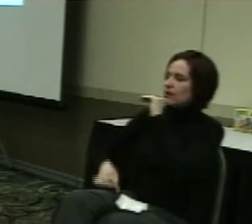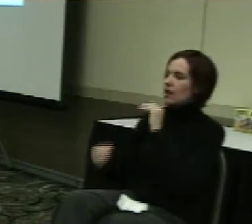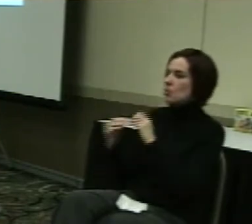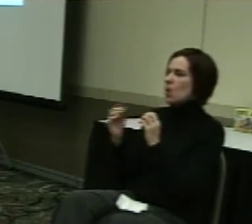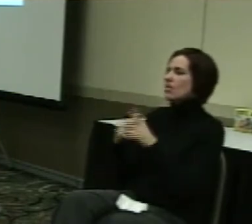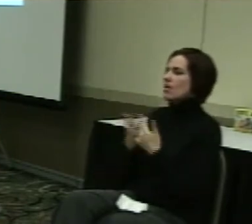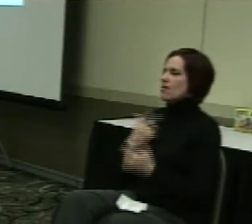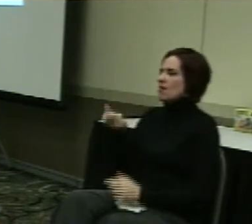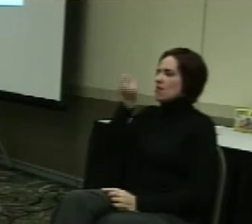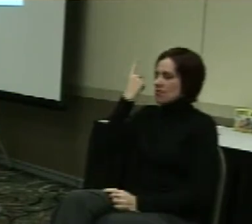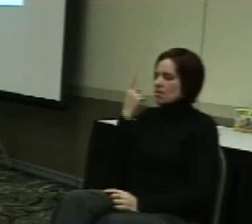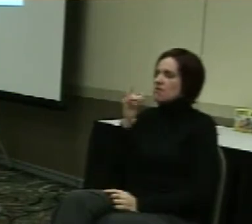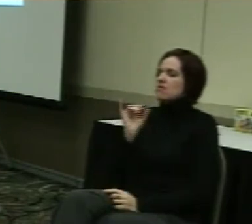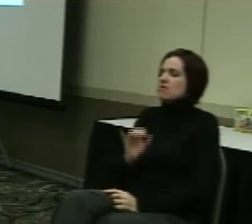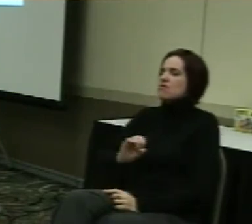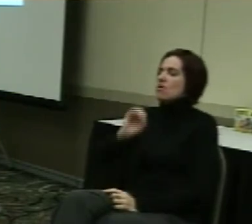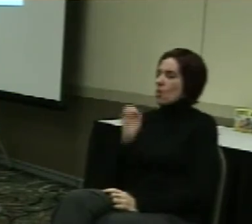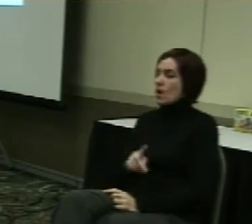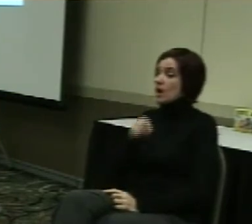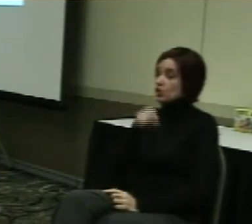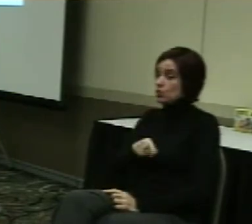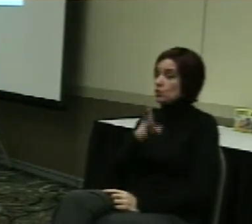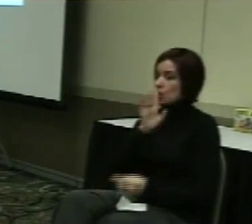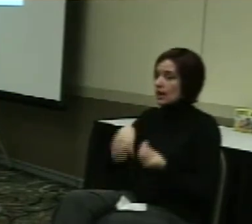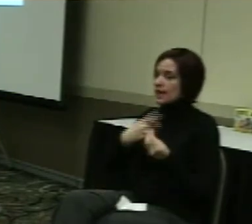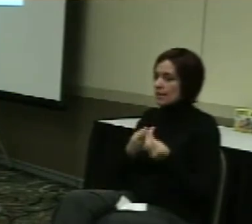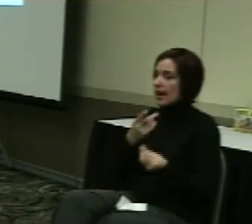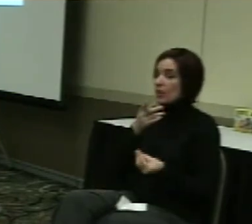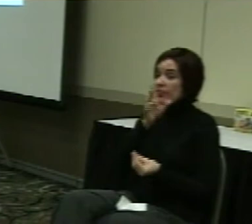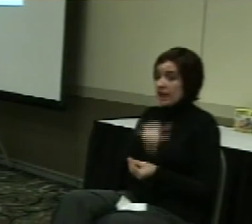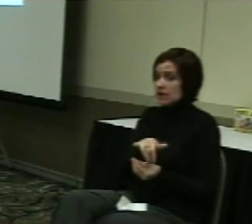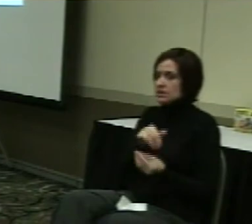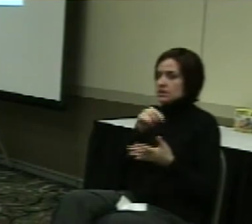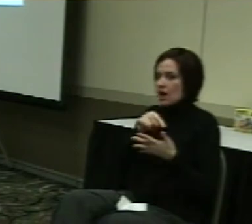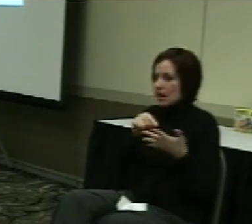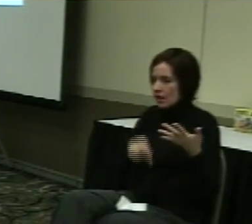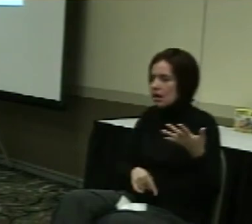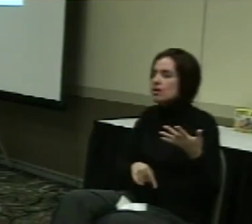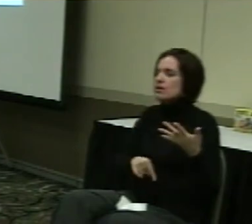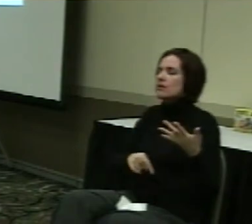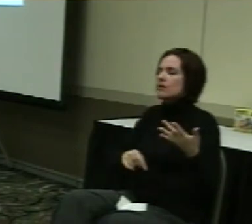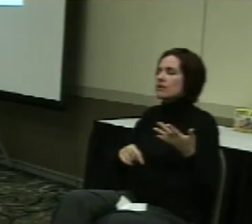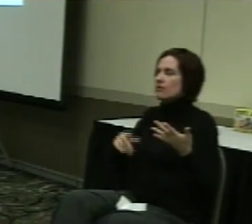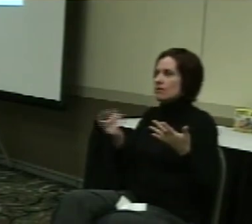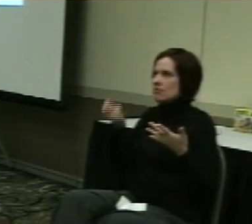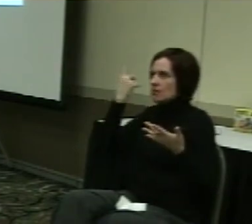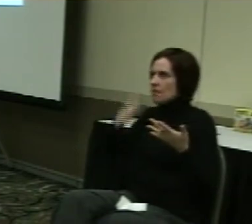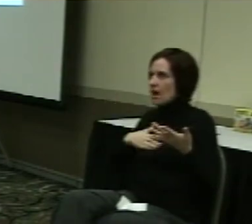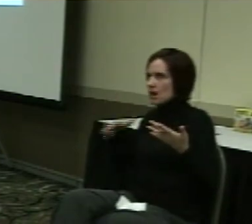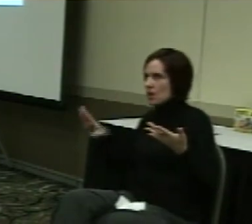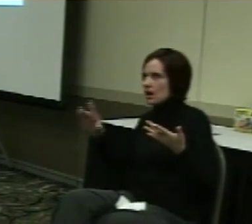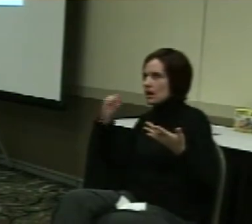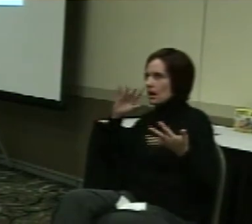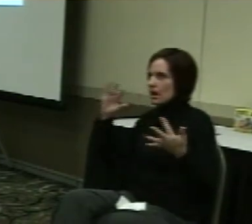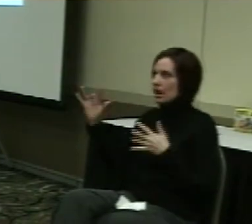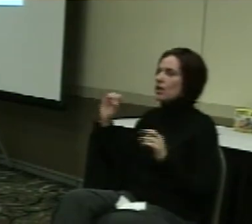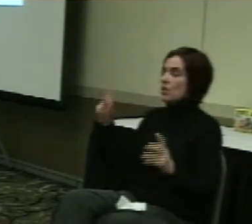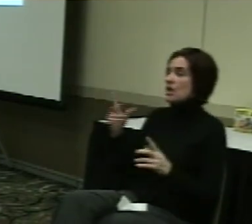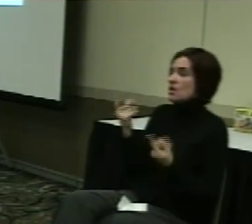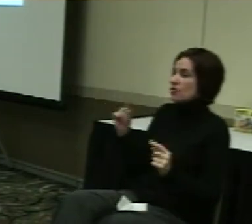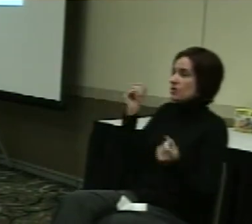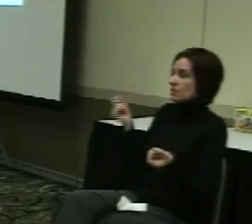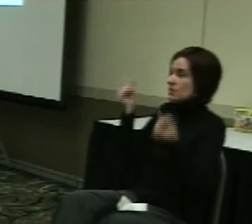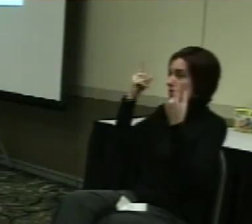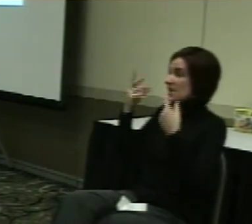handle on what it is that you're really talking about. So that is huge. And trying to get to the same page and